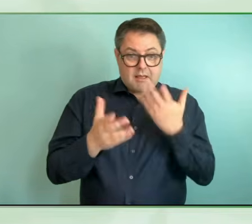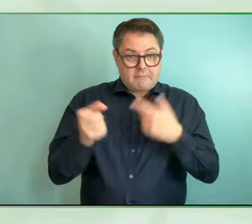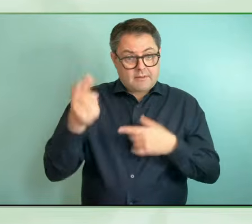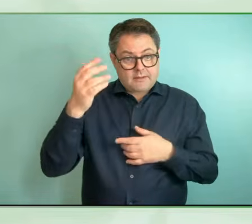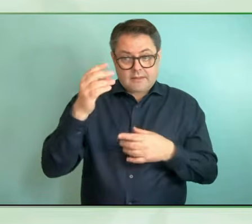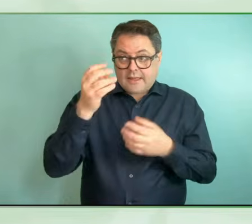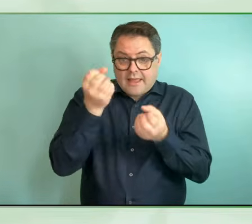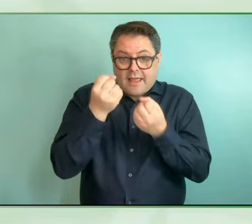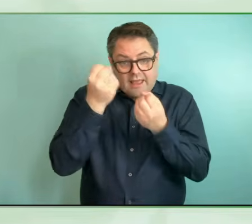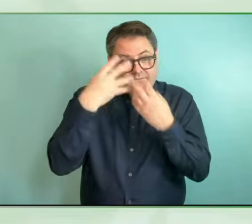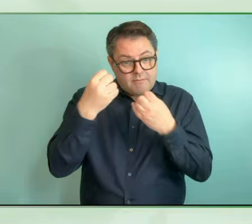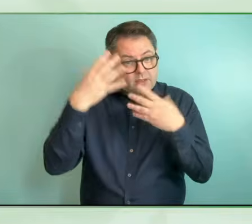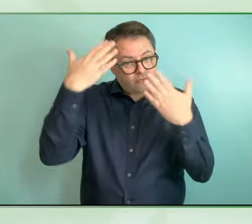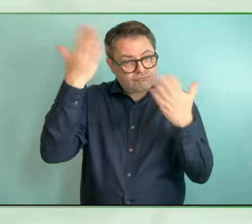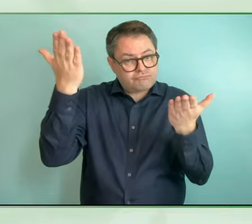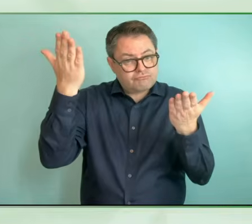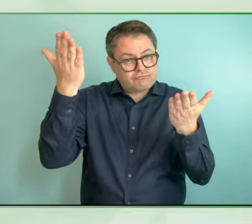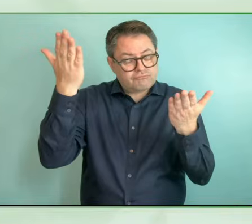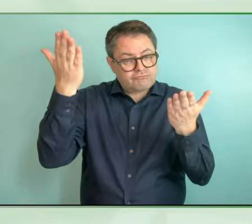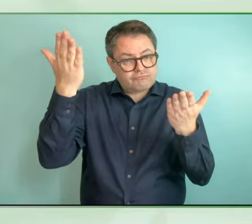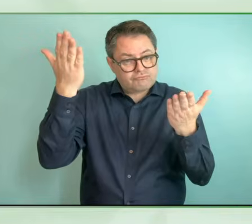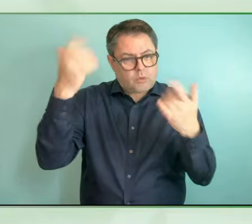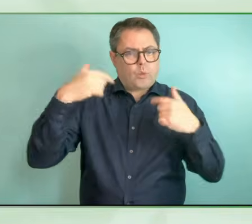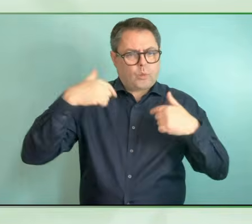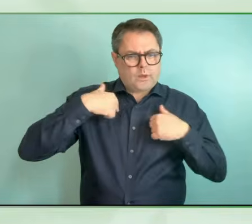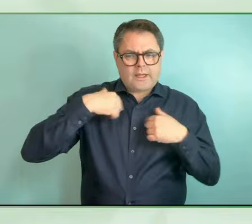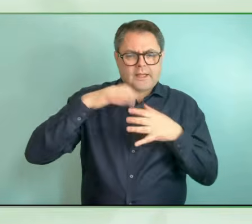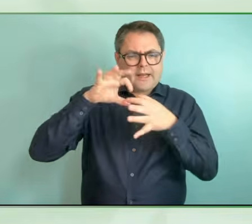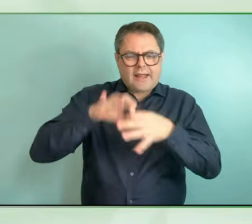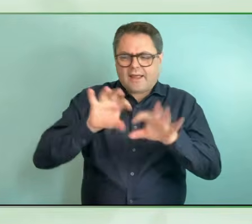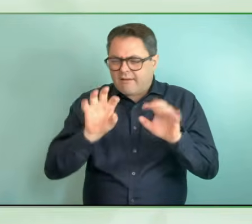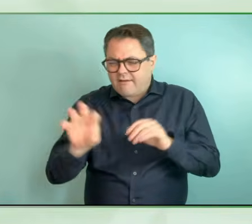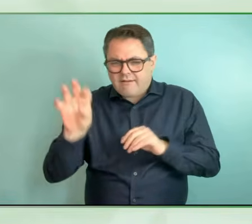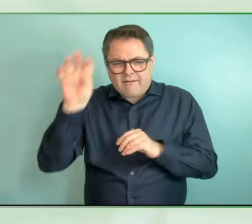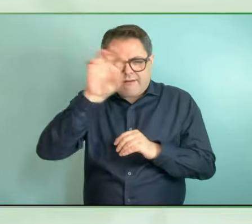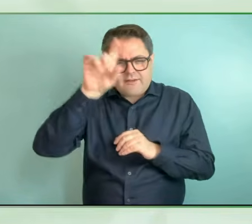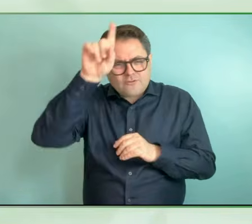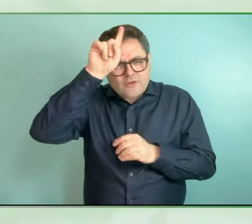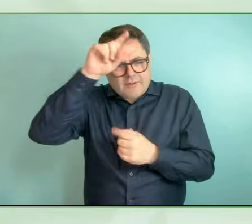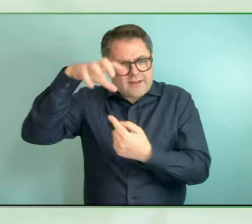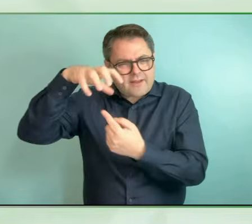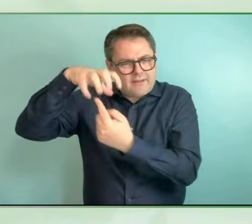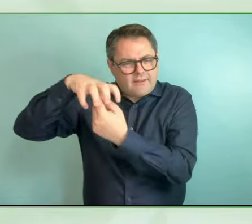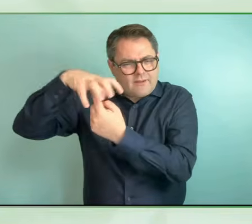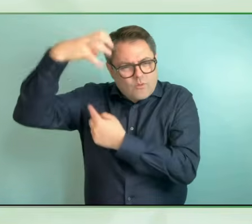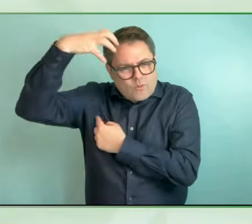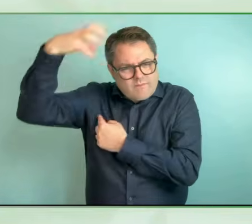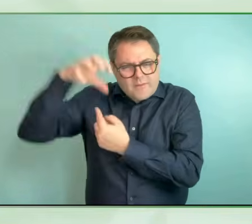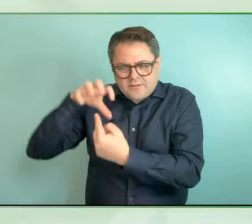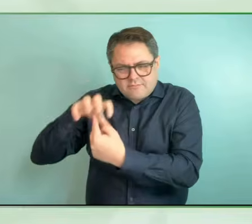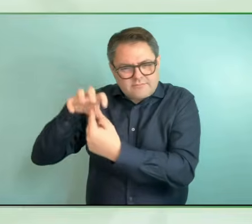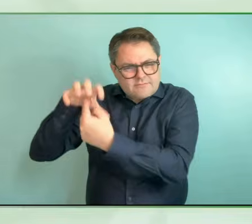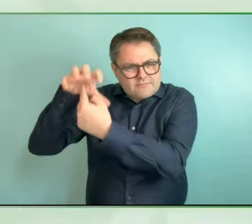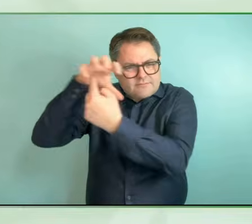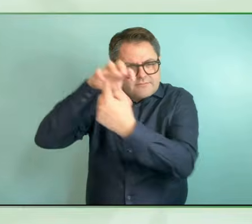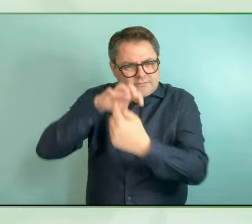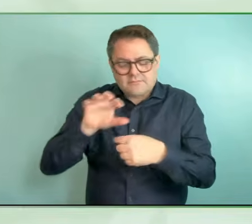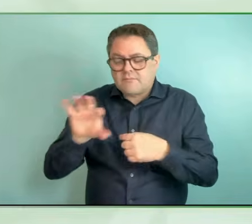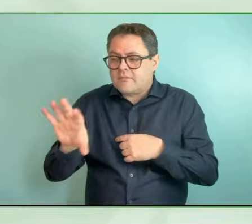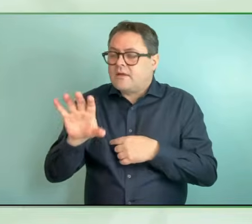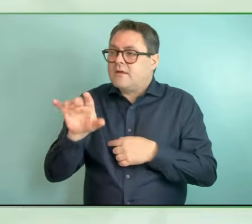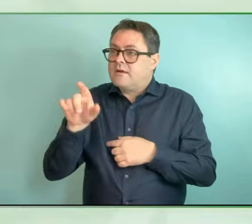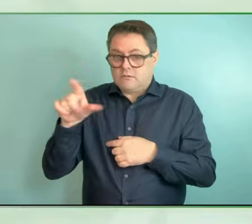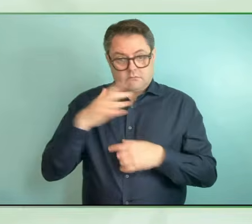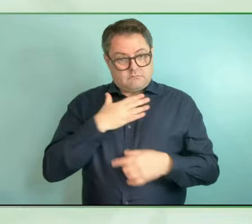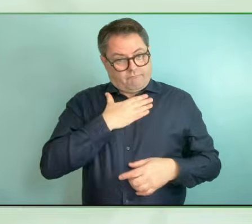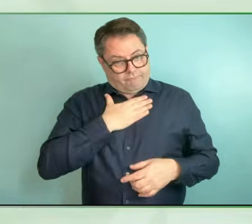with, people want to make the places more accessible, but where do they start? They don't